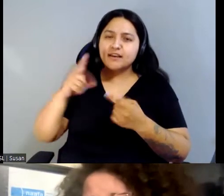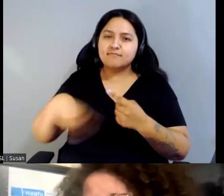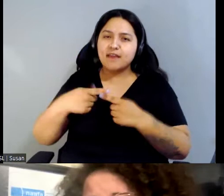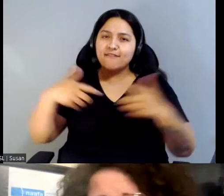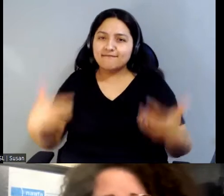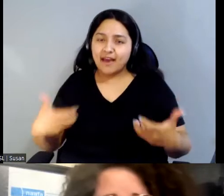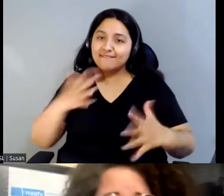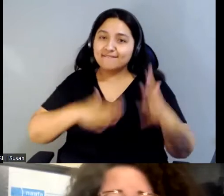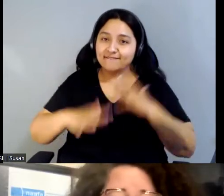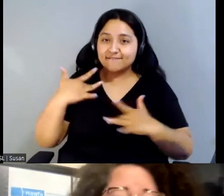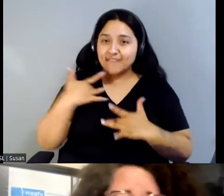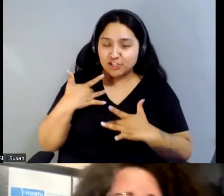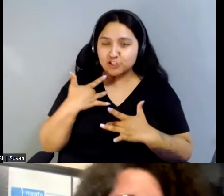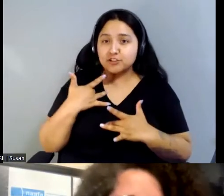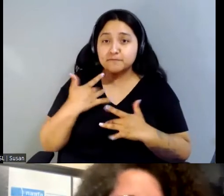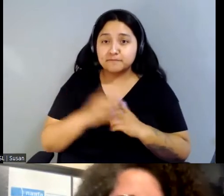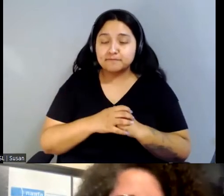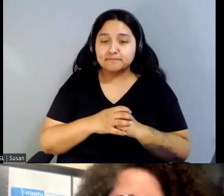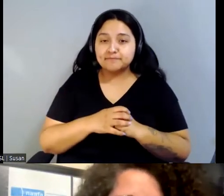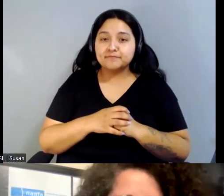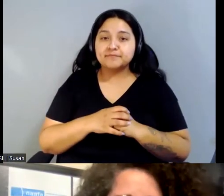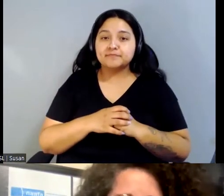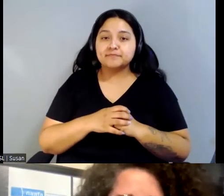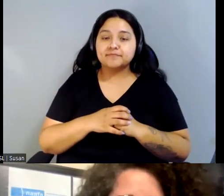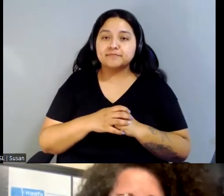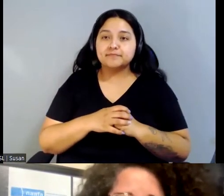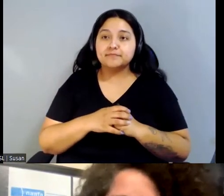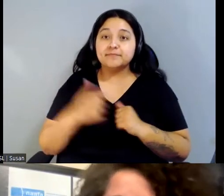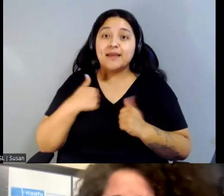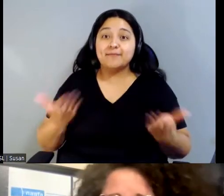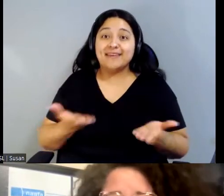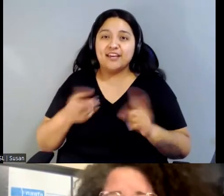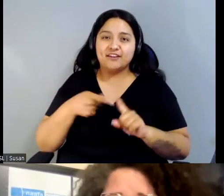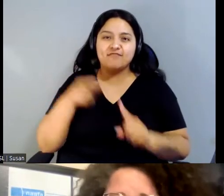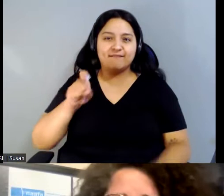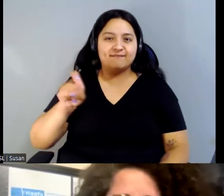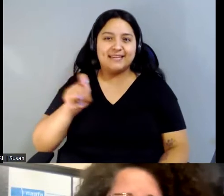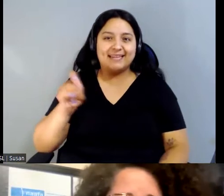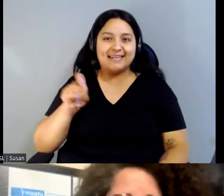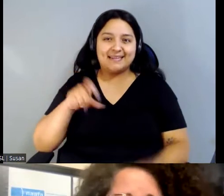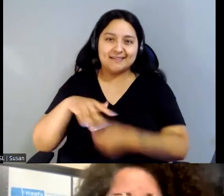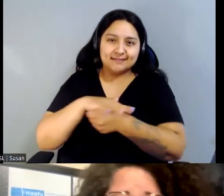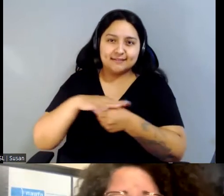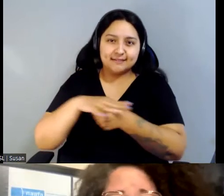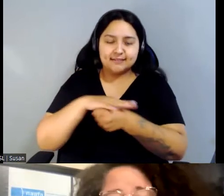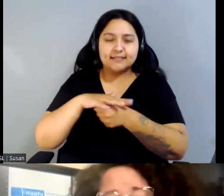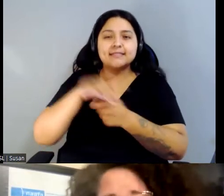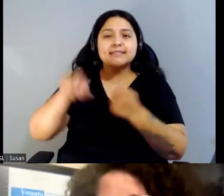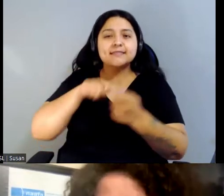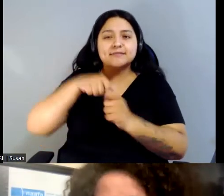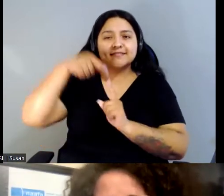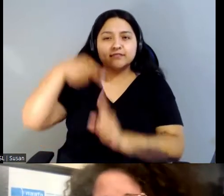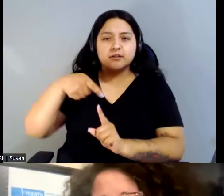also NAAFA official. I am coming to you today from the greater Phoenix area, specifically the land of the